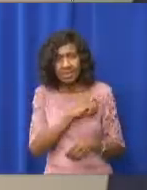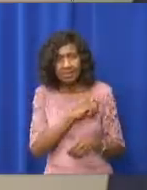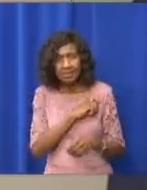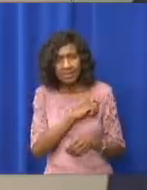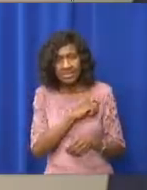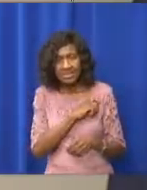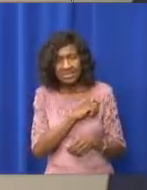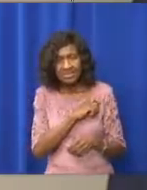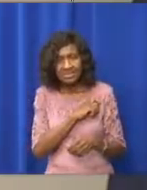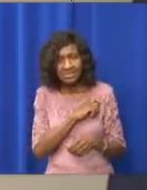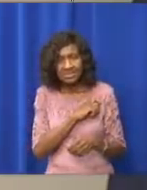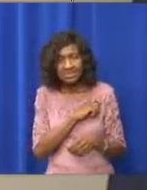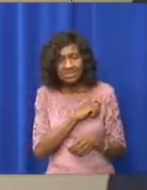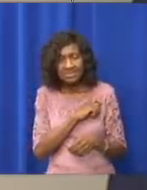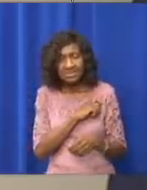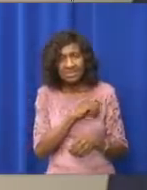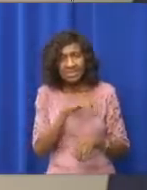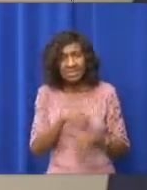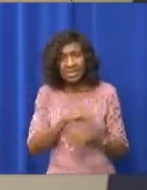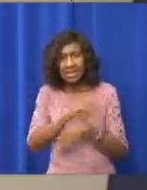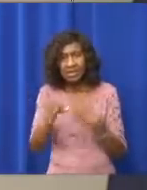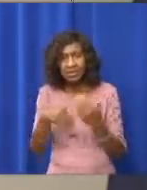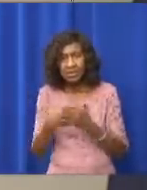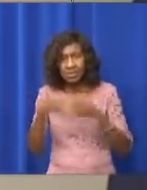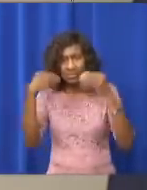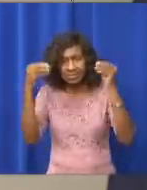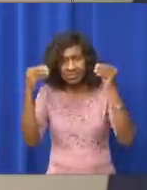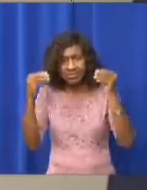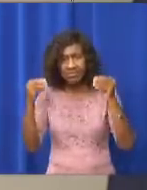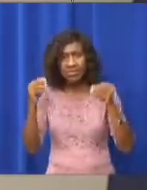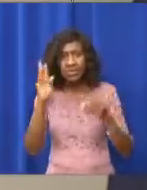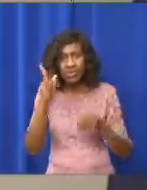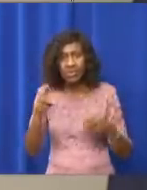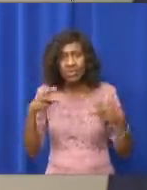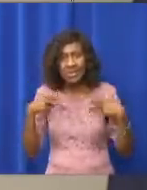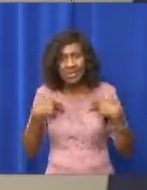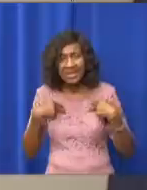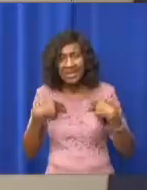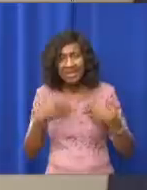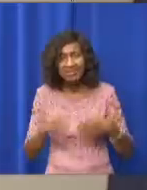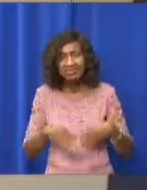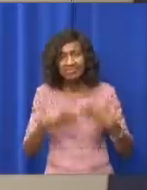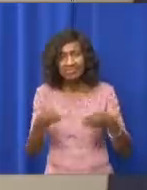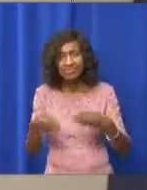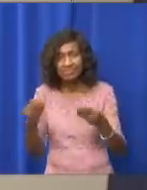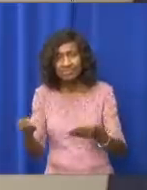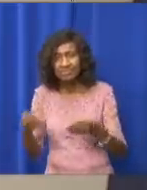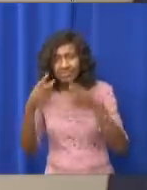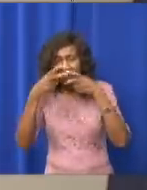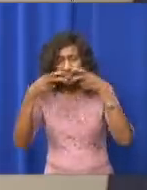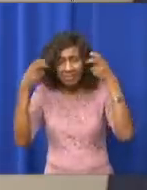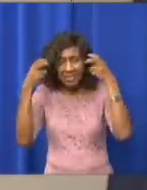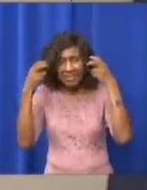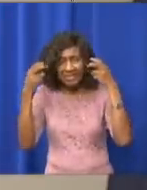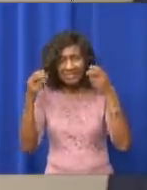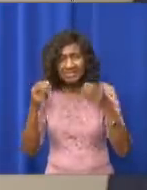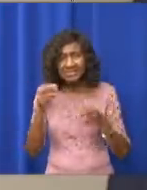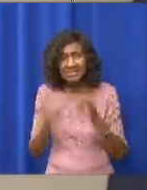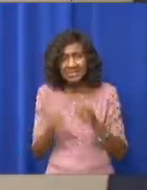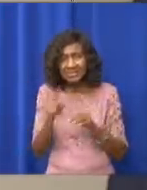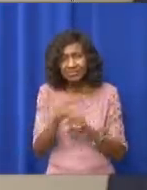are on site at all locations and will have a limited supply of disposable masks to give anyone who comes out without